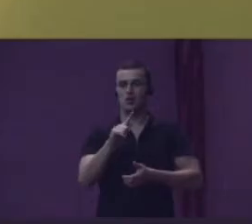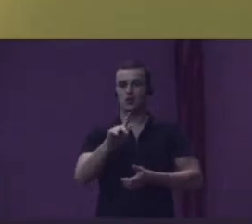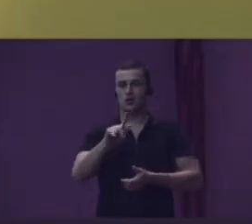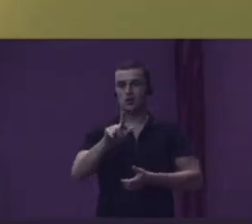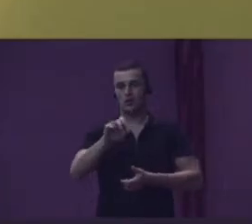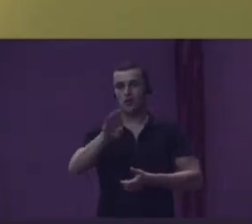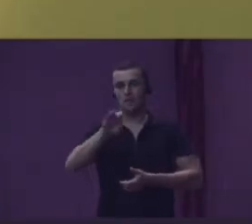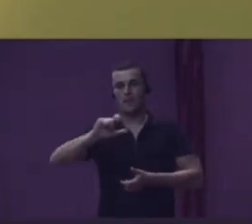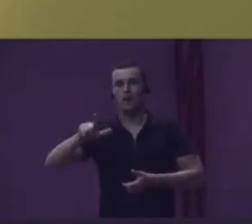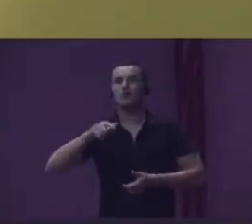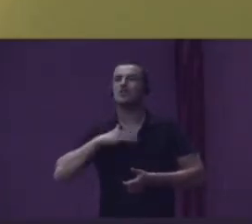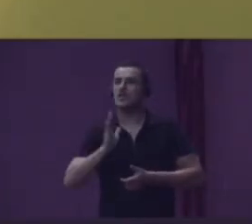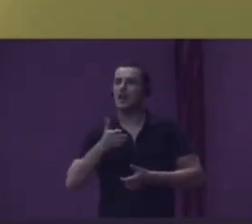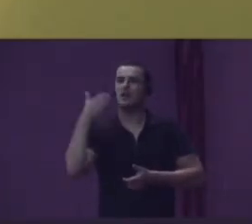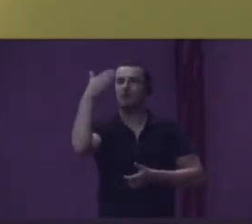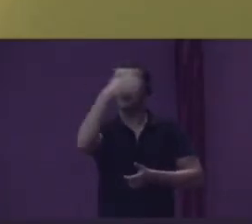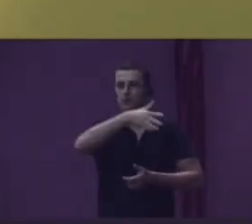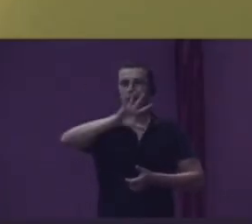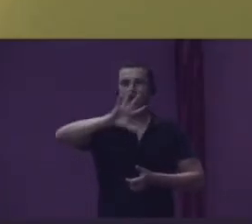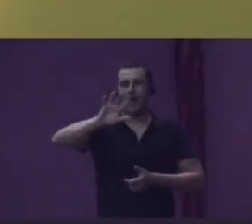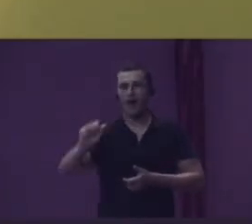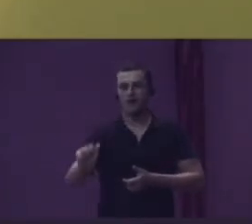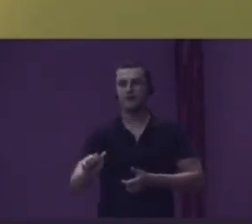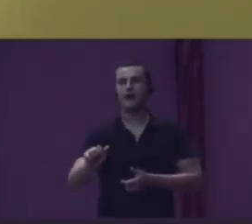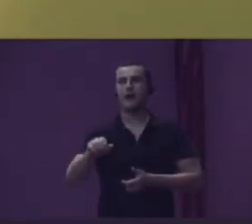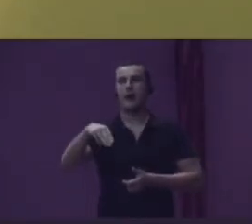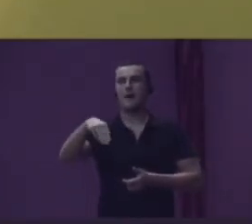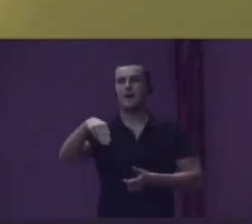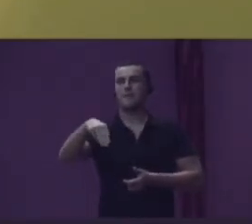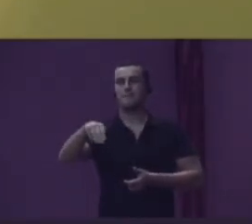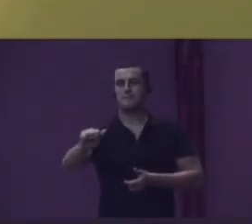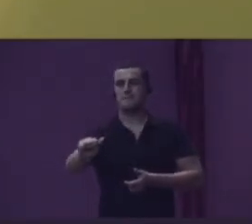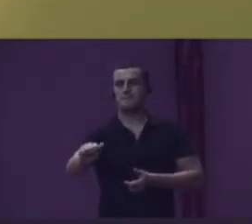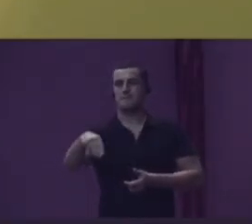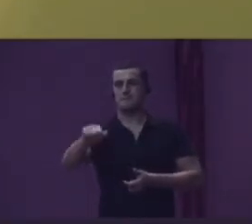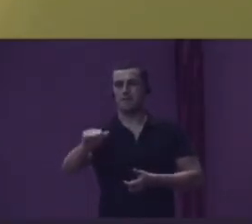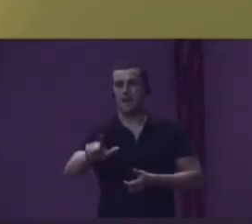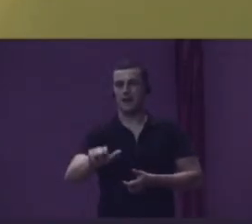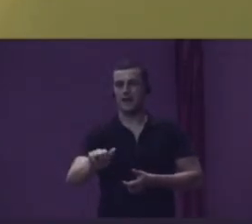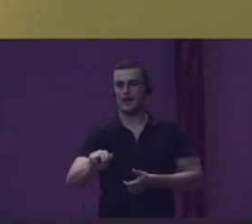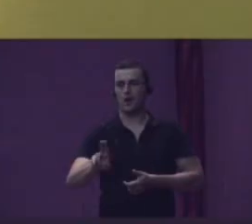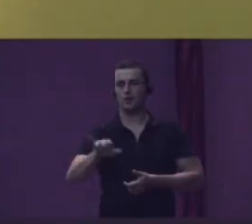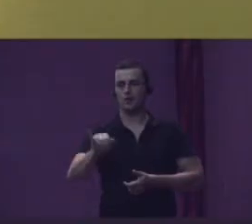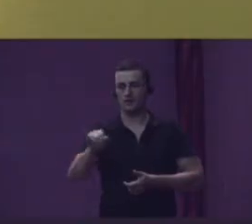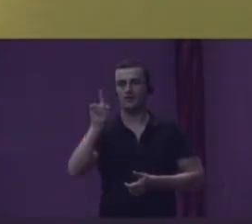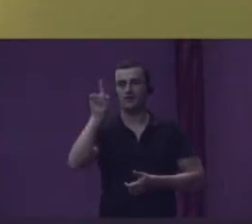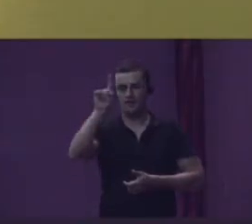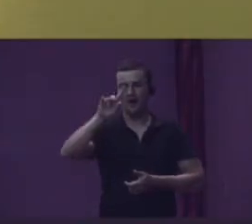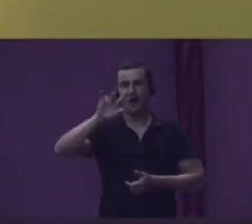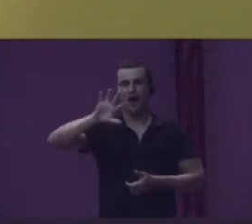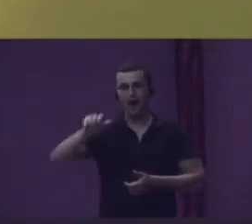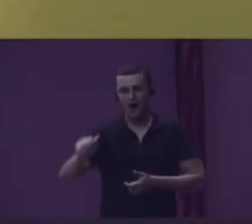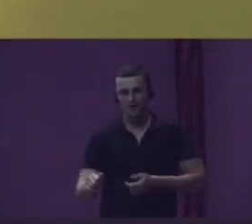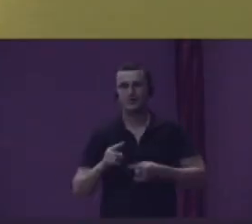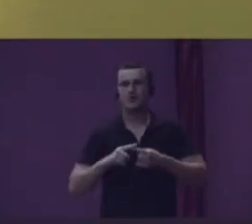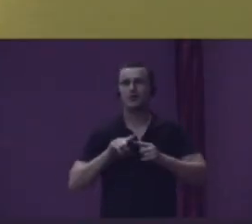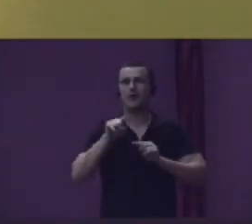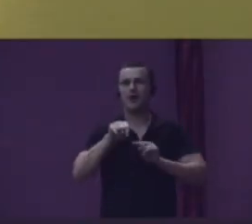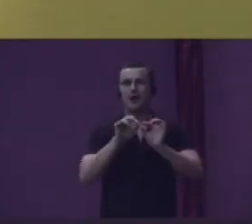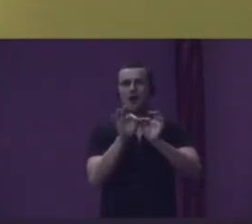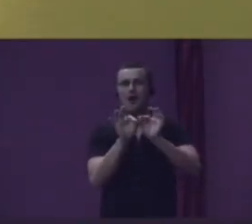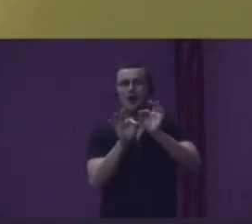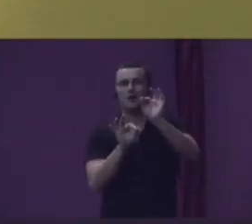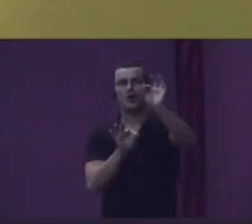this presentation is Balancing Too Far to Walk with Too Much Too Soon. And it's about midwifery and